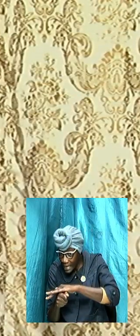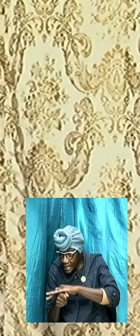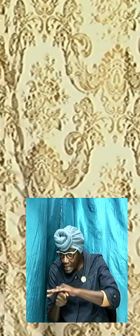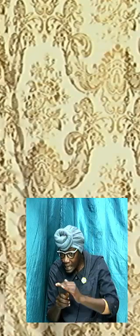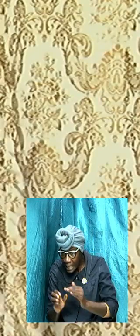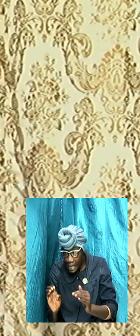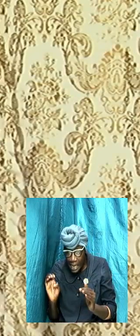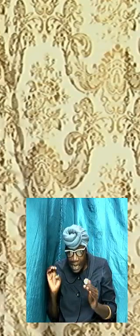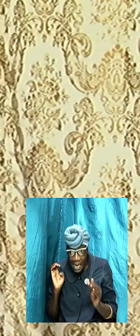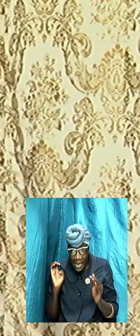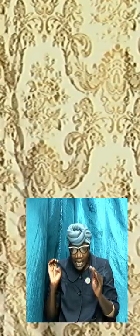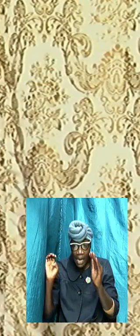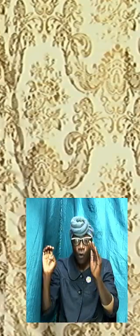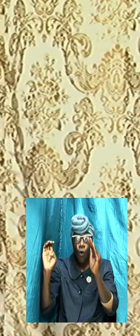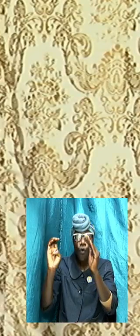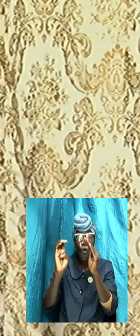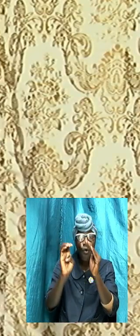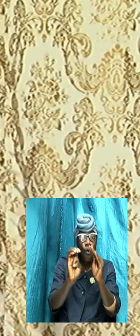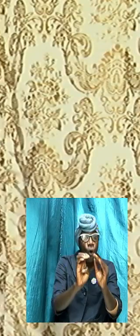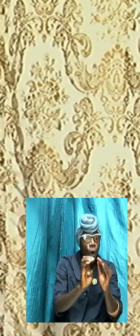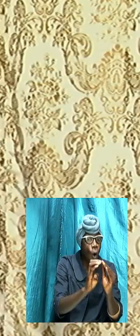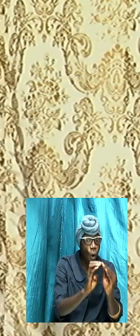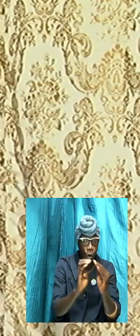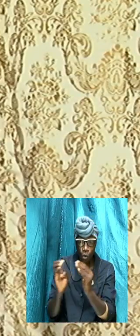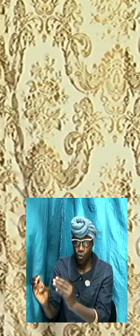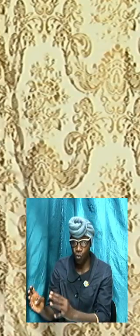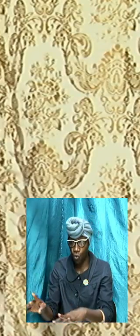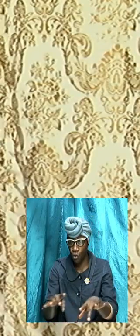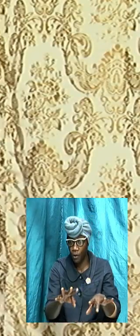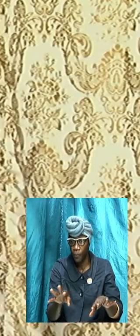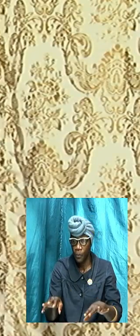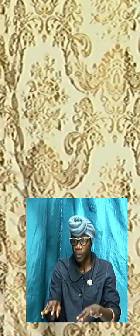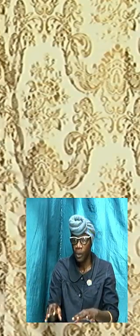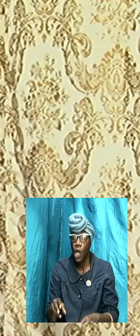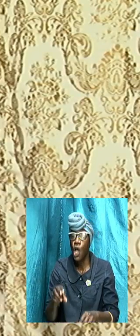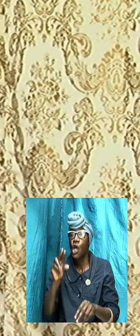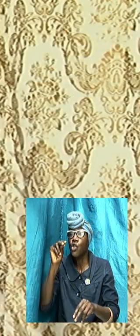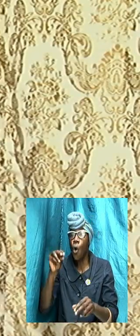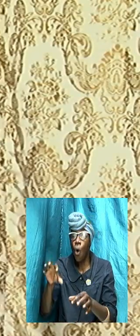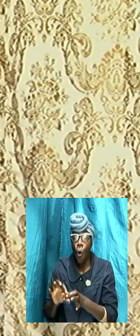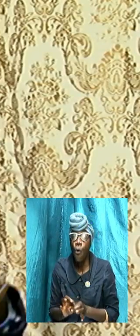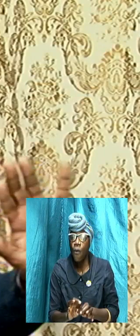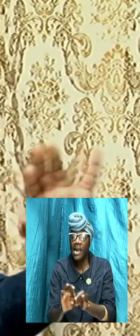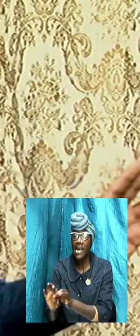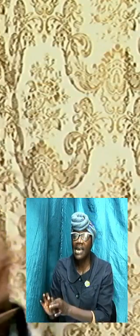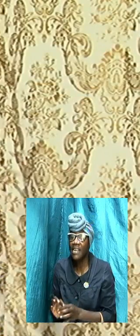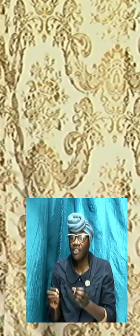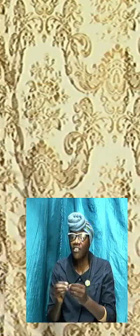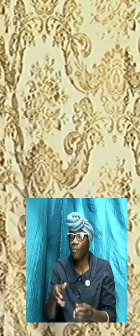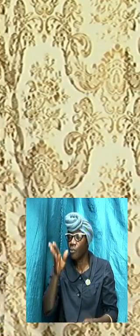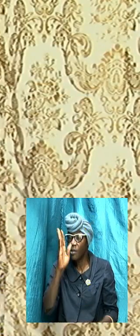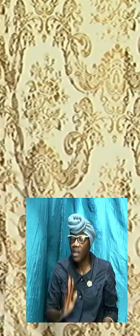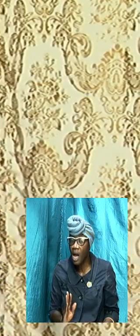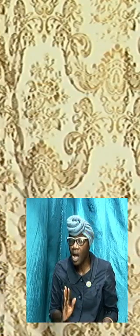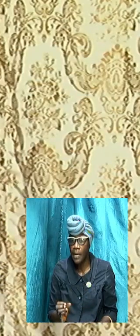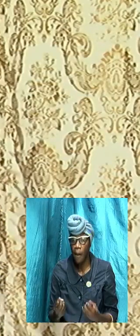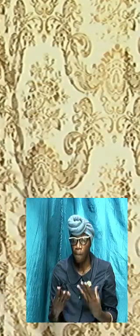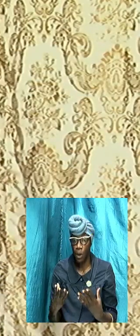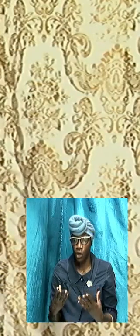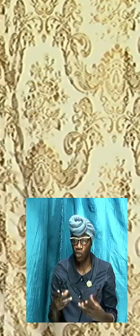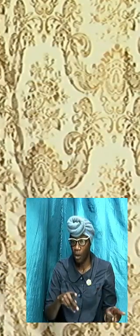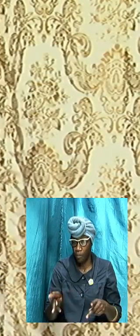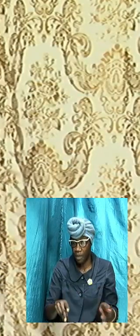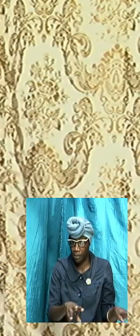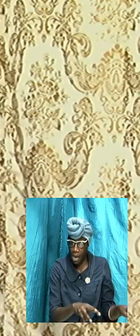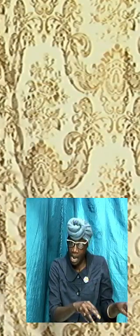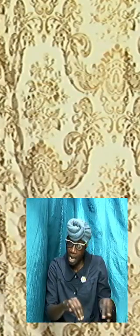God. And because there was no relationship with God, amen, we realize that a lot of people are being left by the wayside. Praise God. So